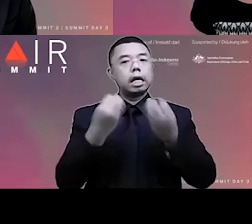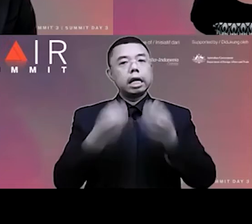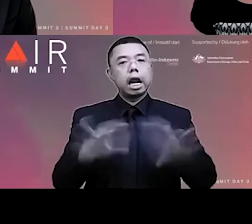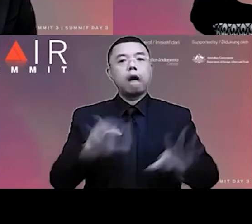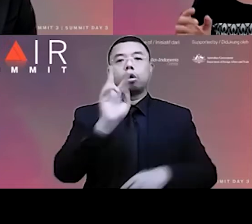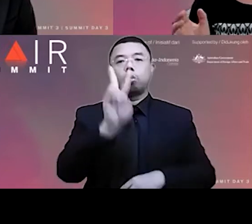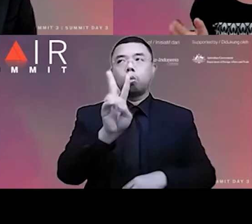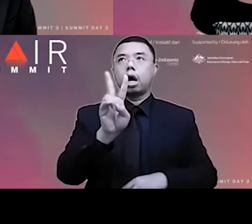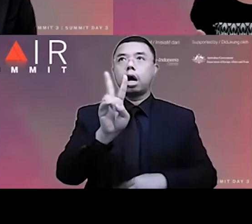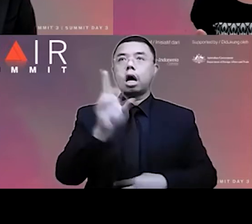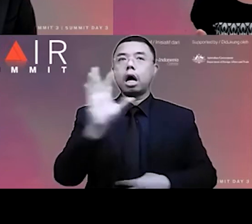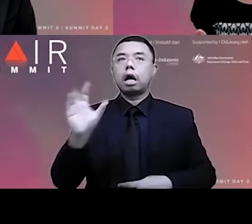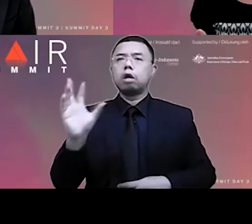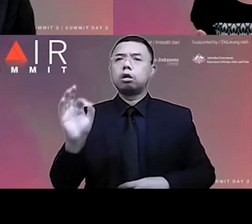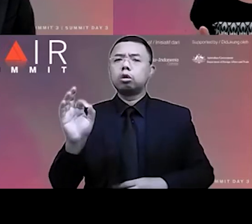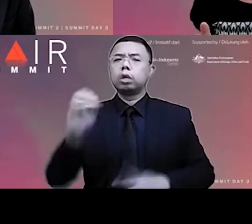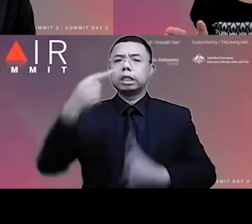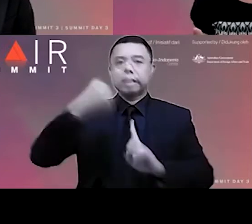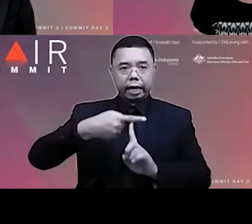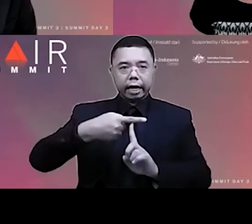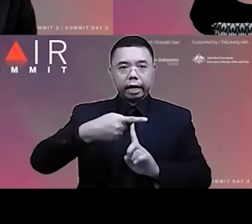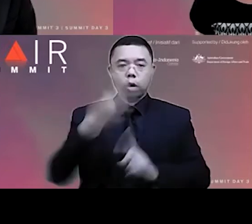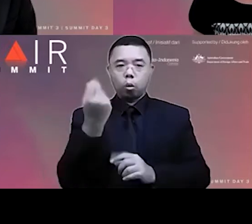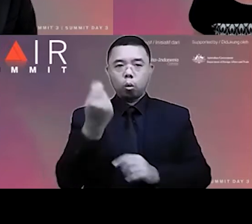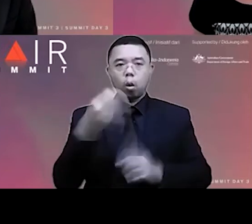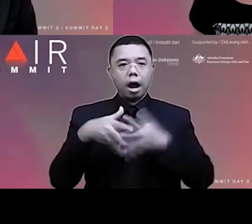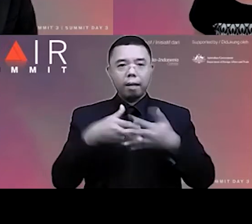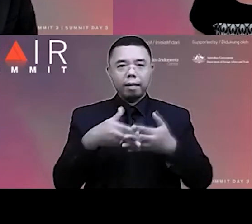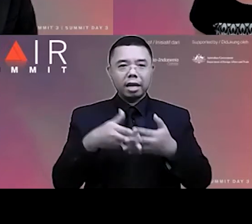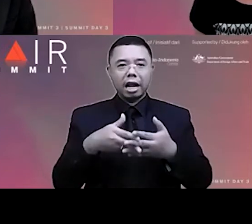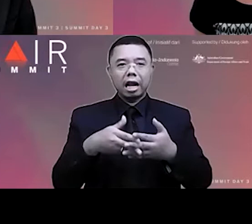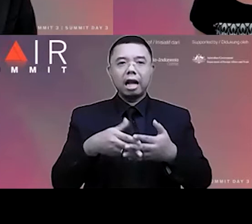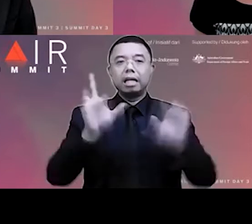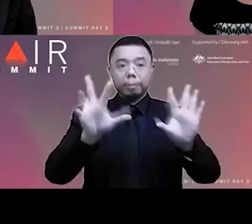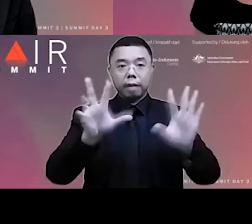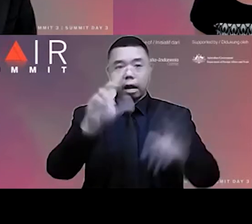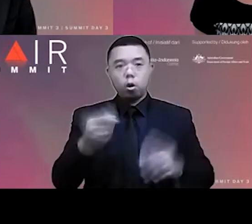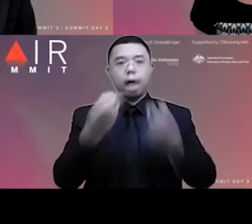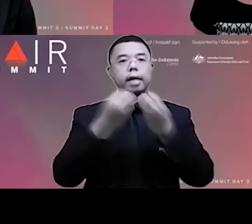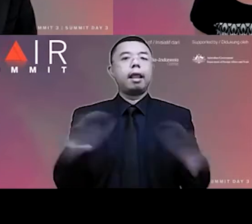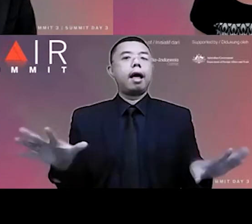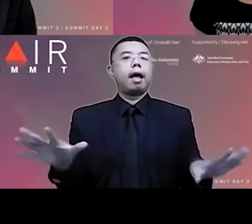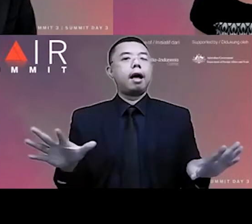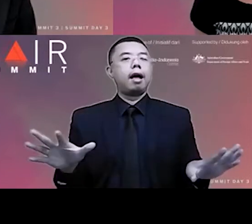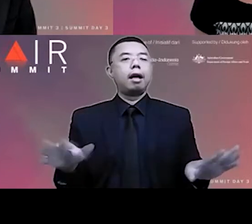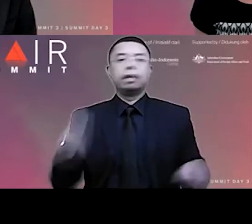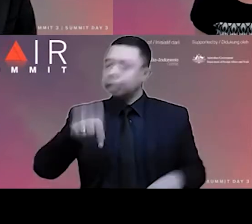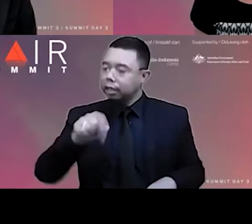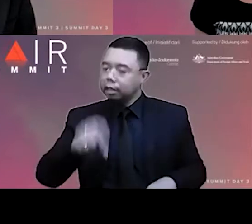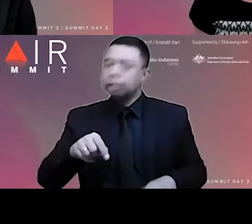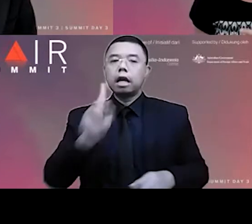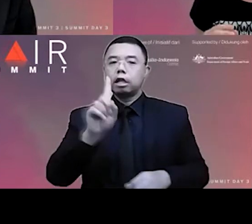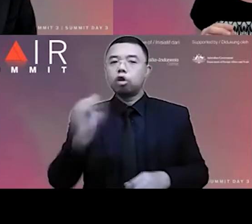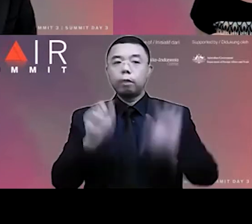trillion within the 9-month period. And this corresponds to 1.7% reductions of